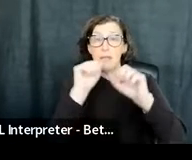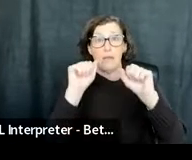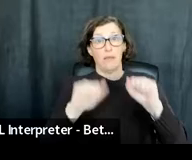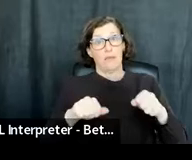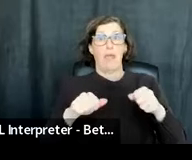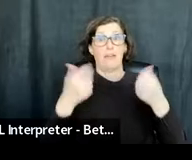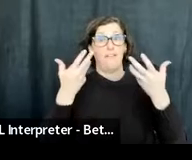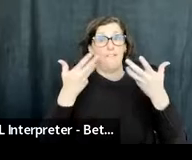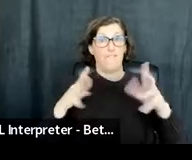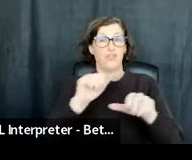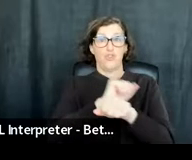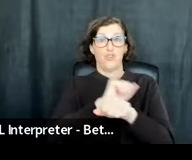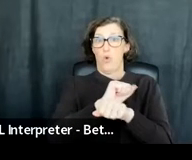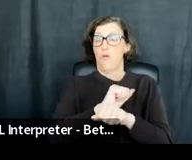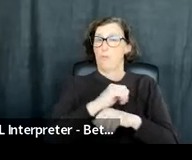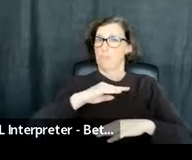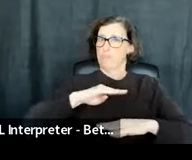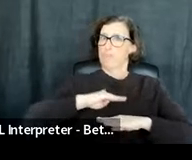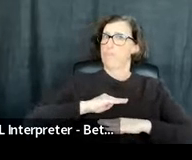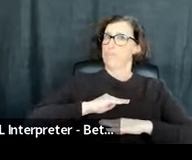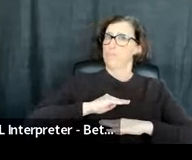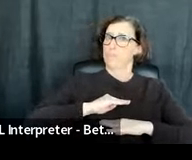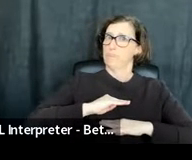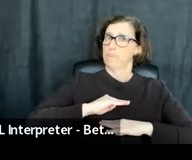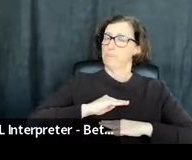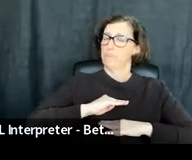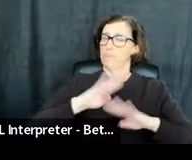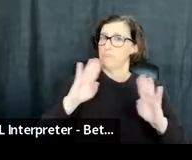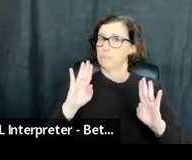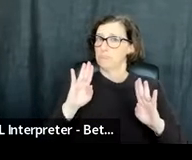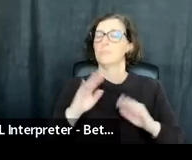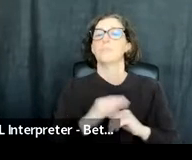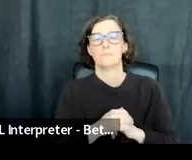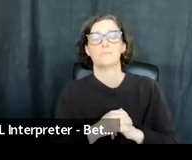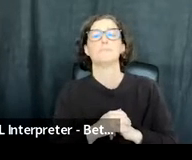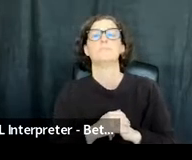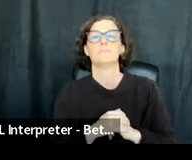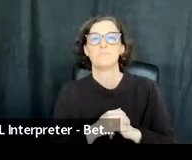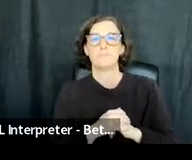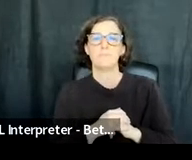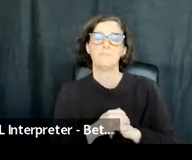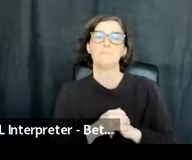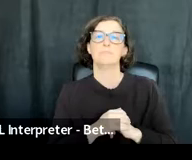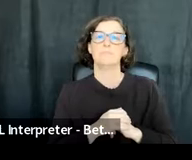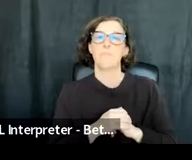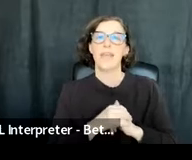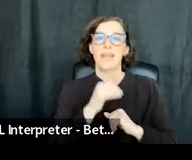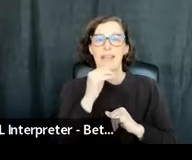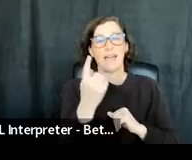core tasks to satisfaction of themselves and to their management? So not just